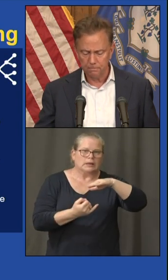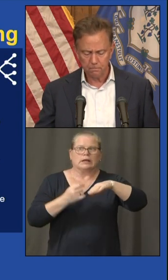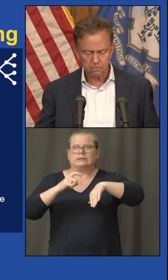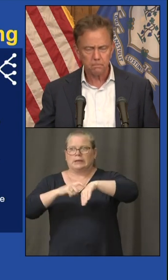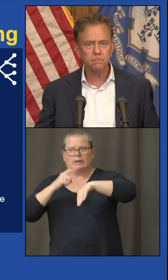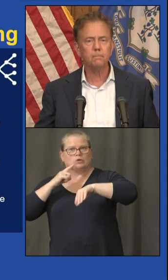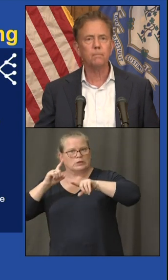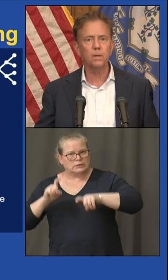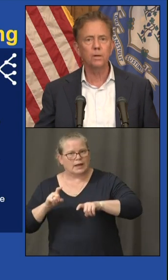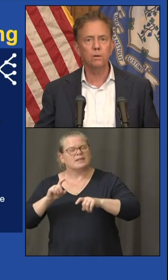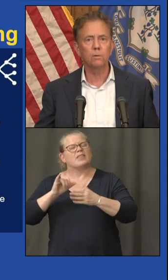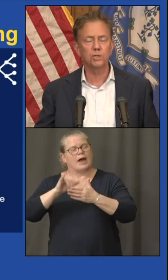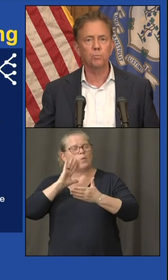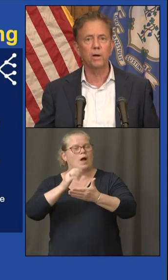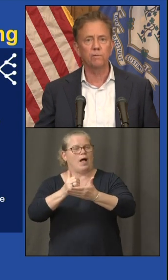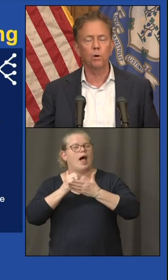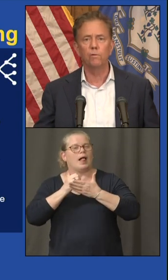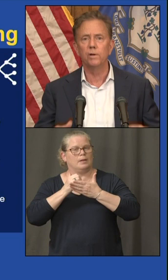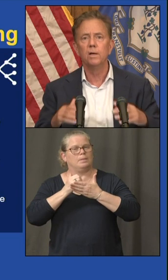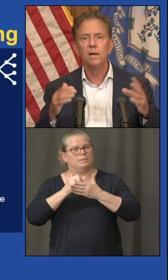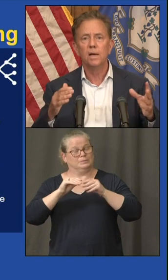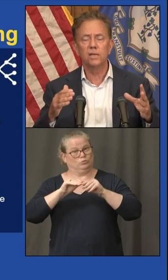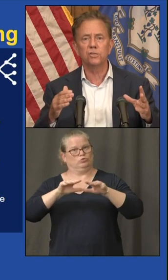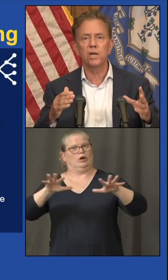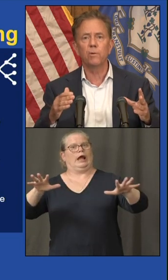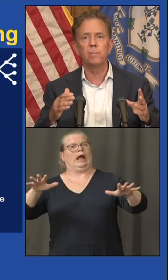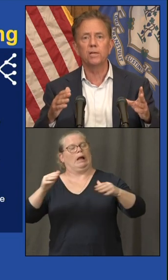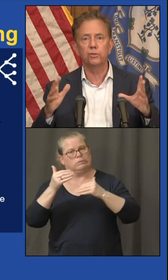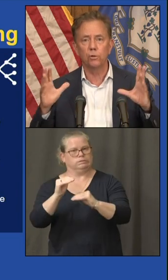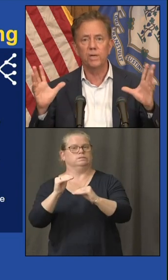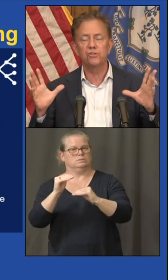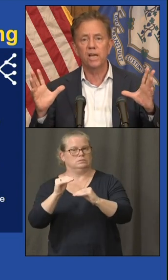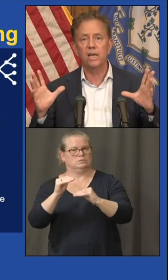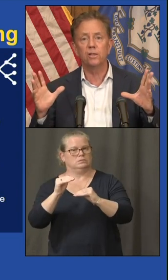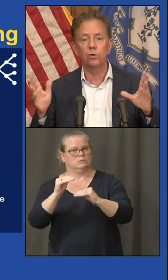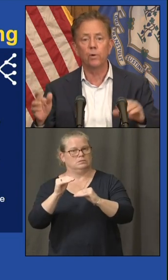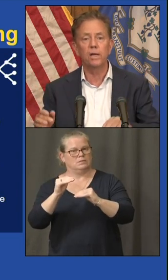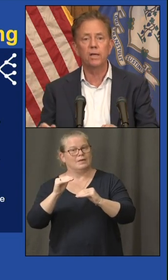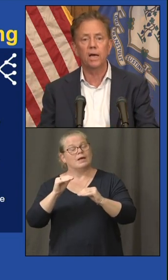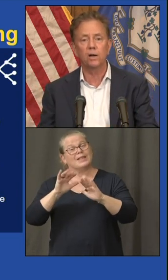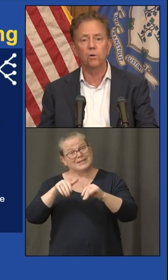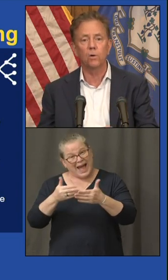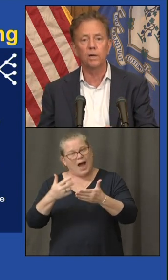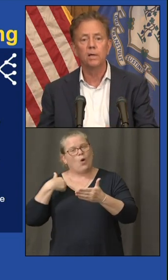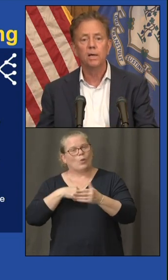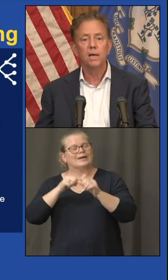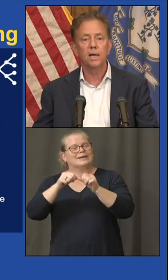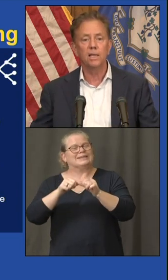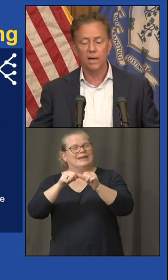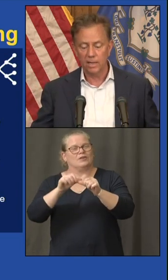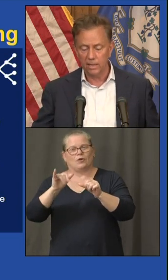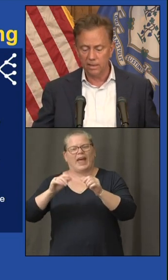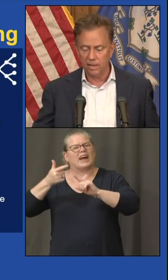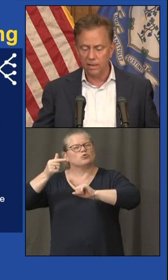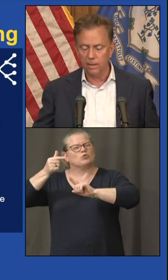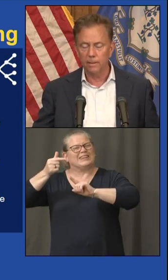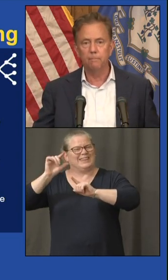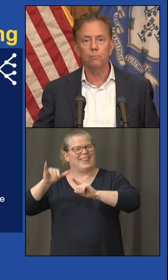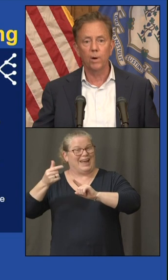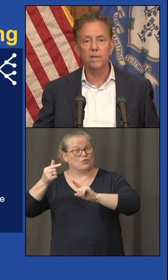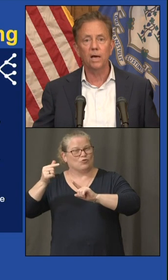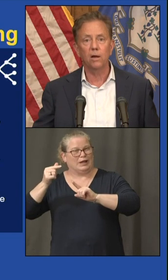down the spread of COVID. And this is how we make sure we stay in the green category and not in